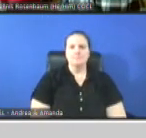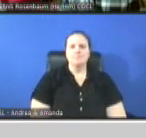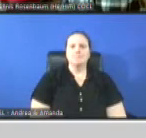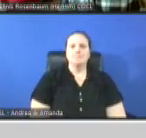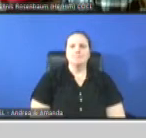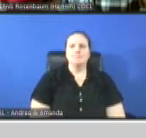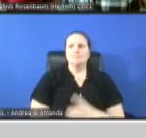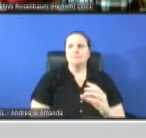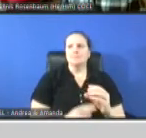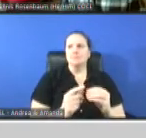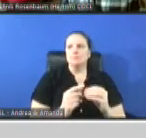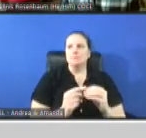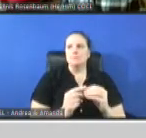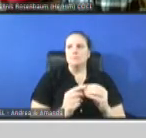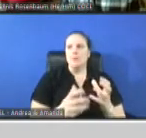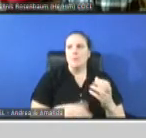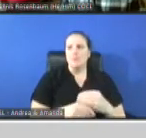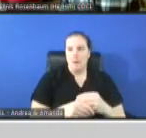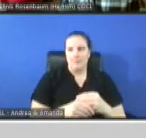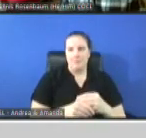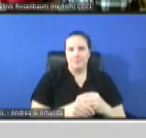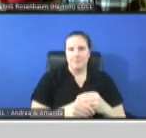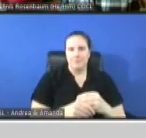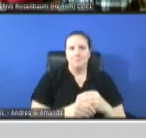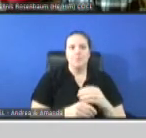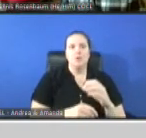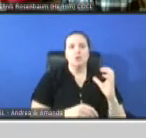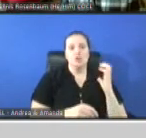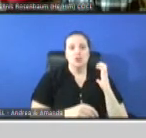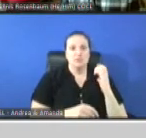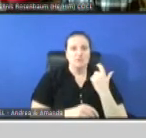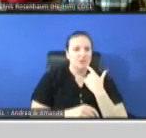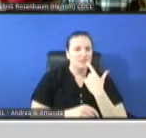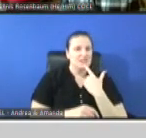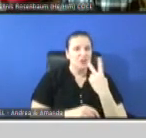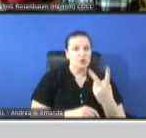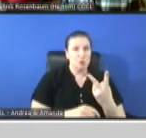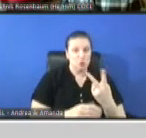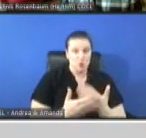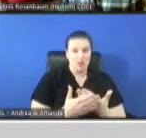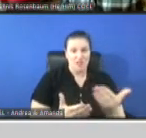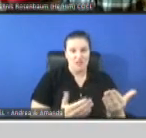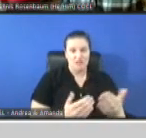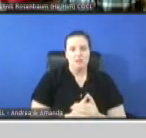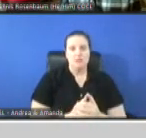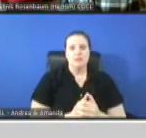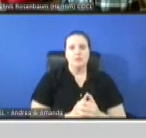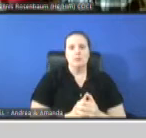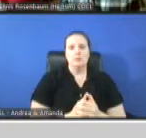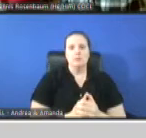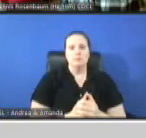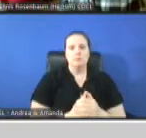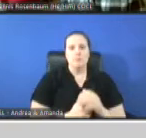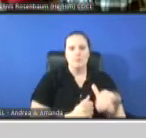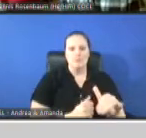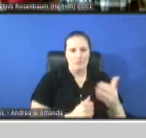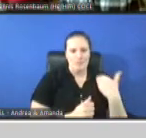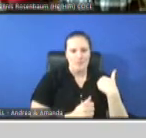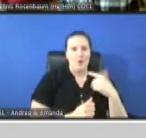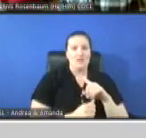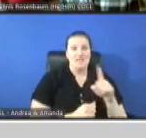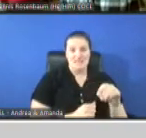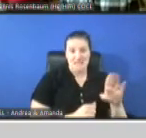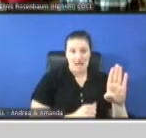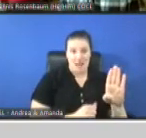I could add to the chief just raised two great things. and this was raised earlier, Zainab,